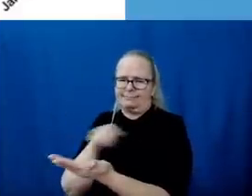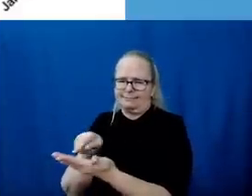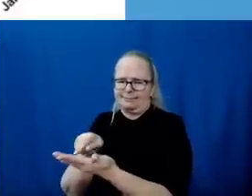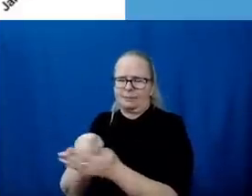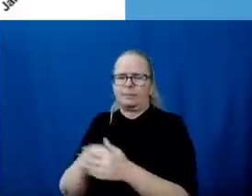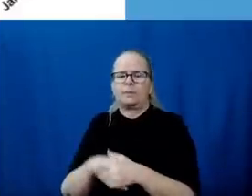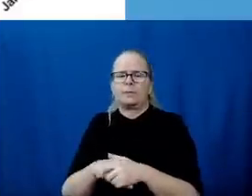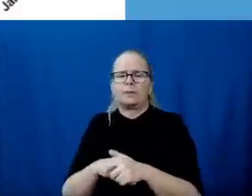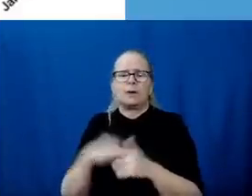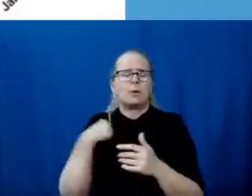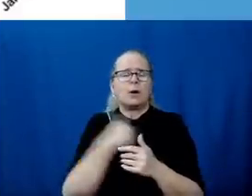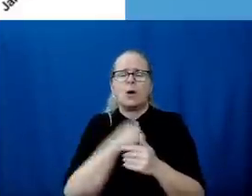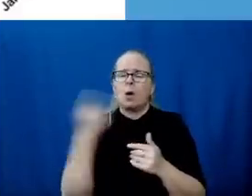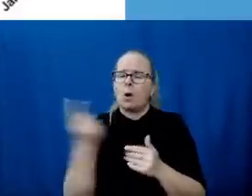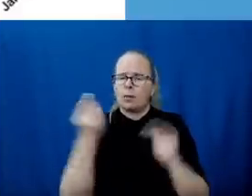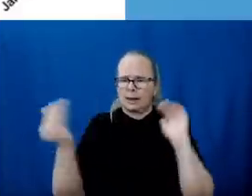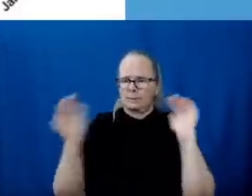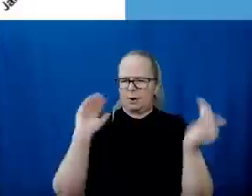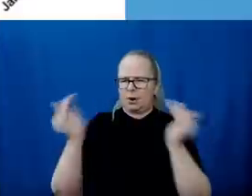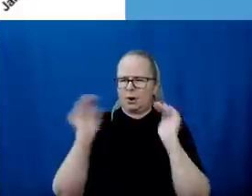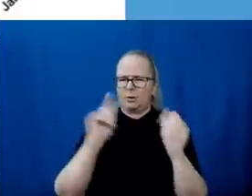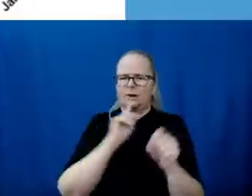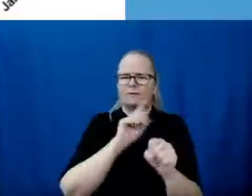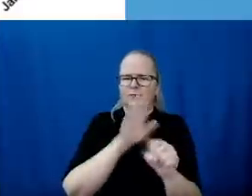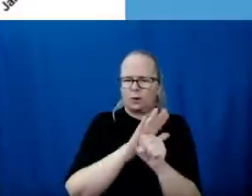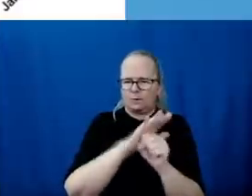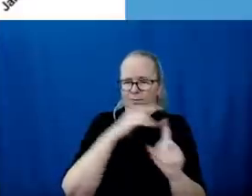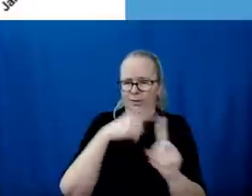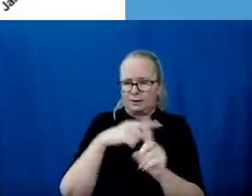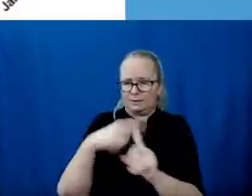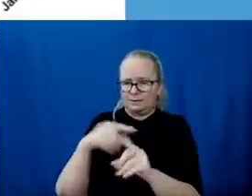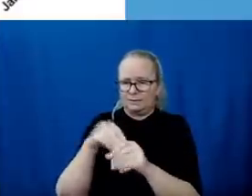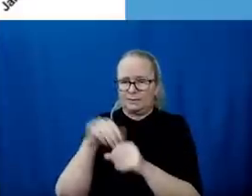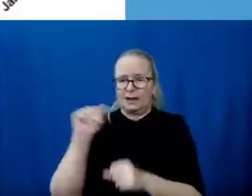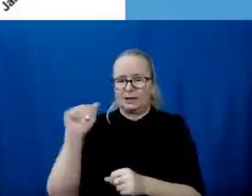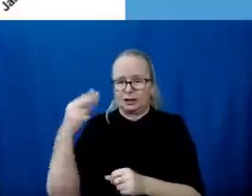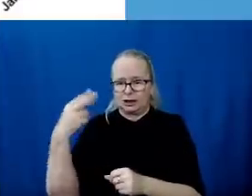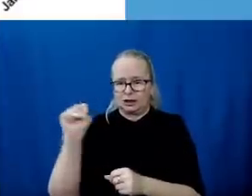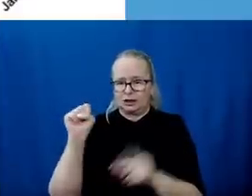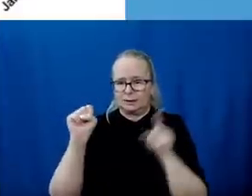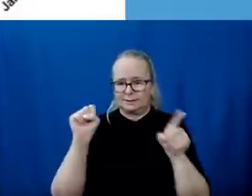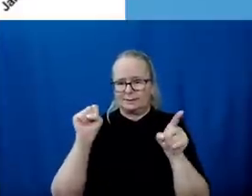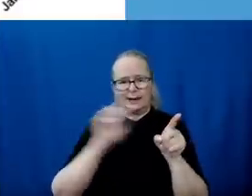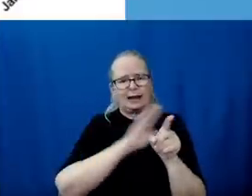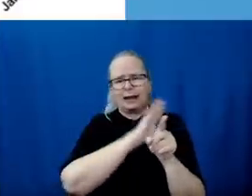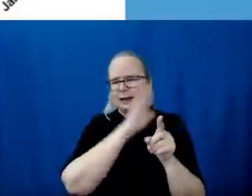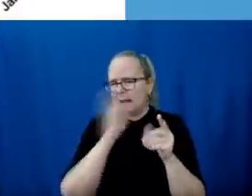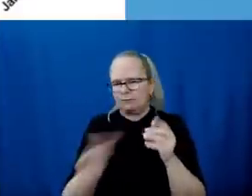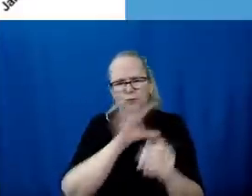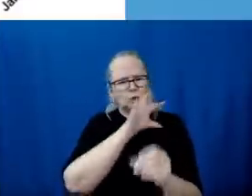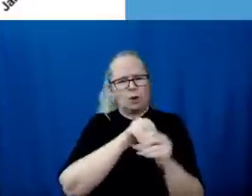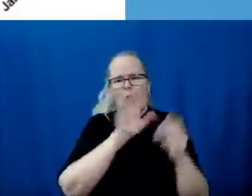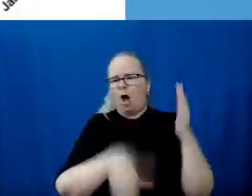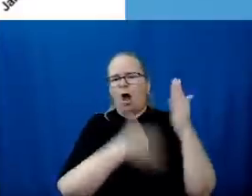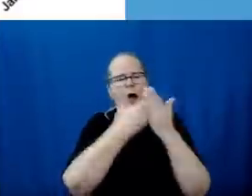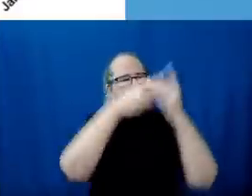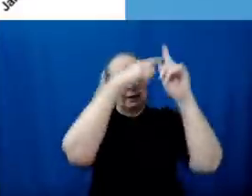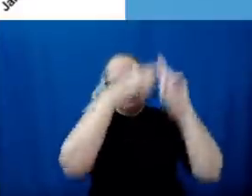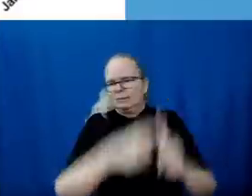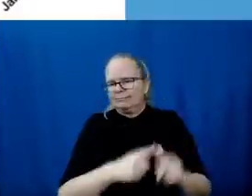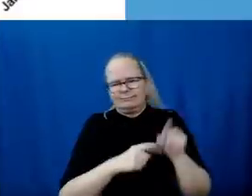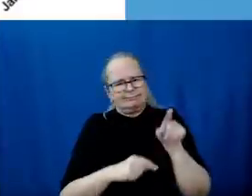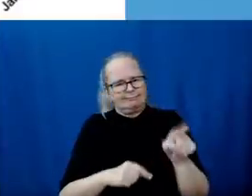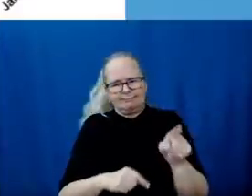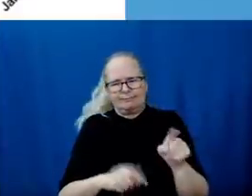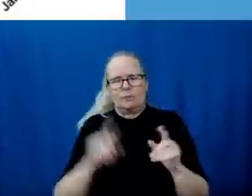Importantly, our benchmark has always been against confirmed clinical cases, and those have never captured all cases in a population. Next